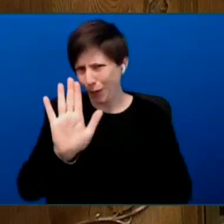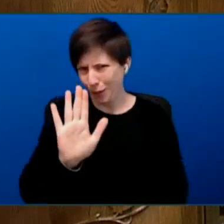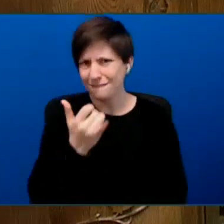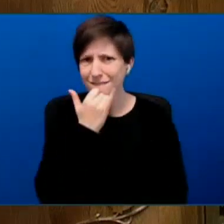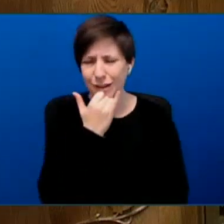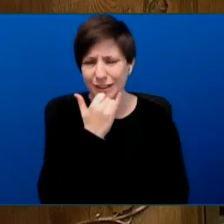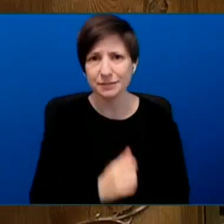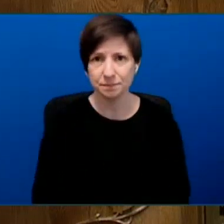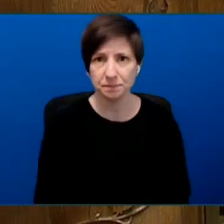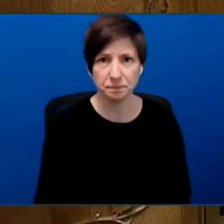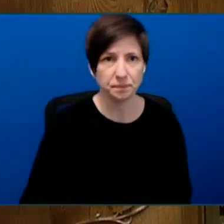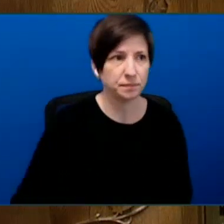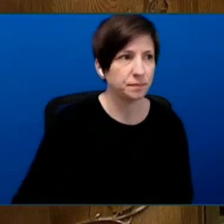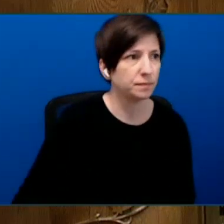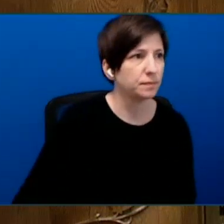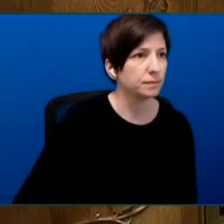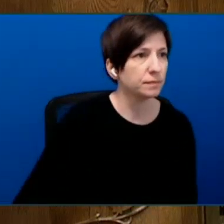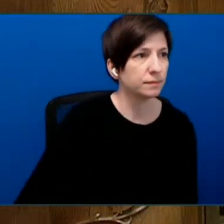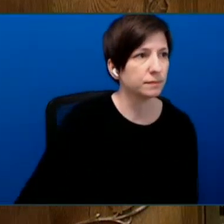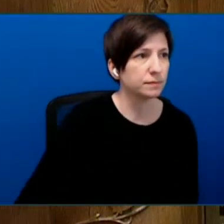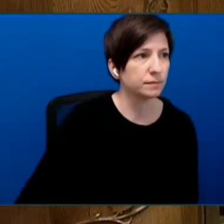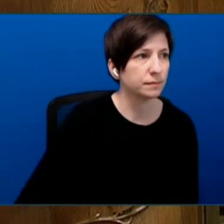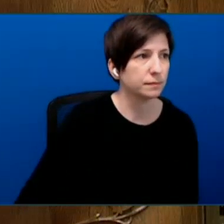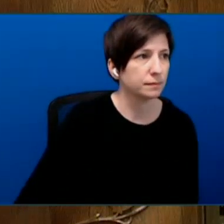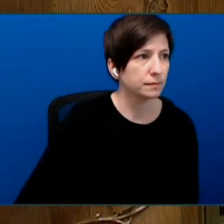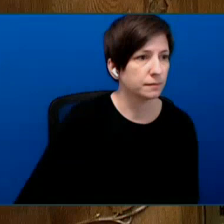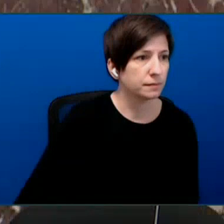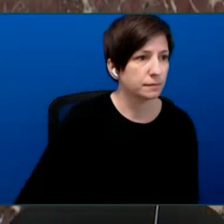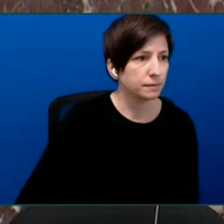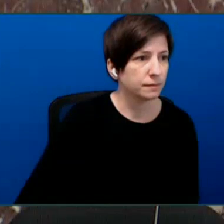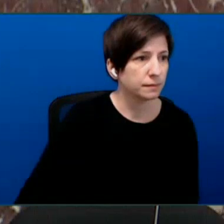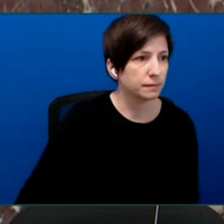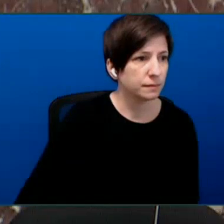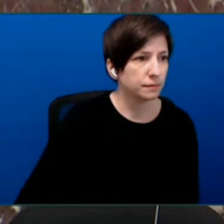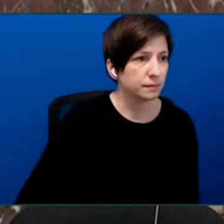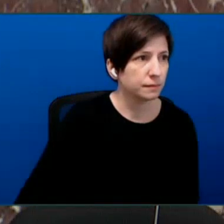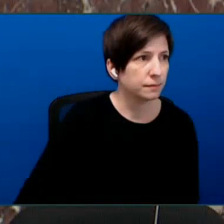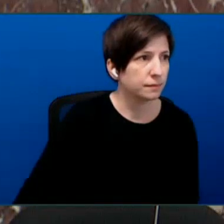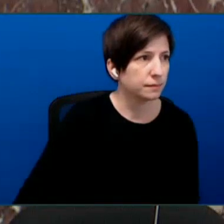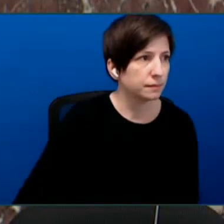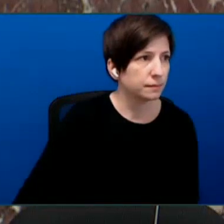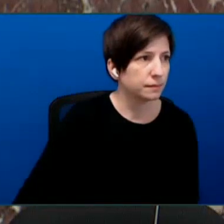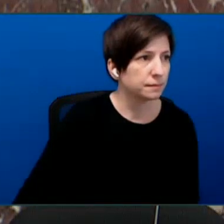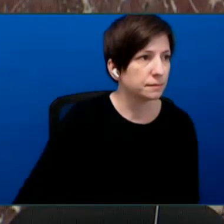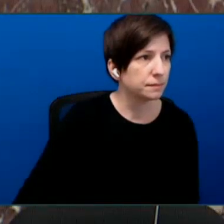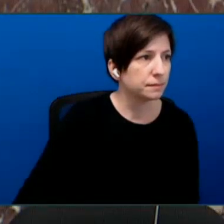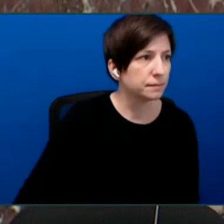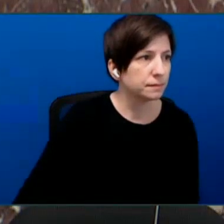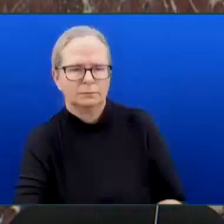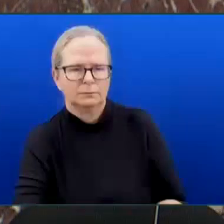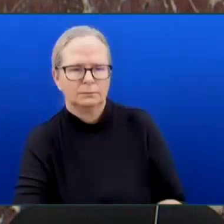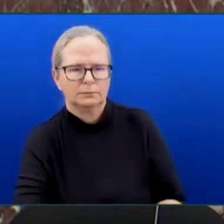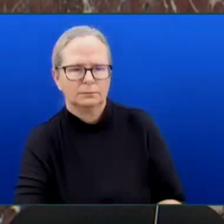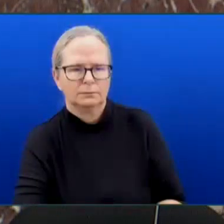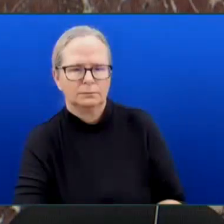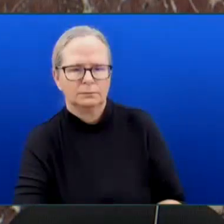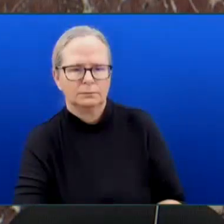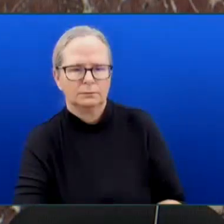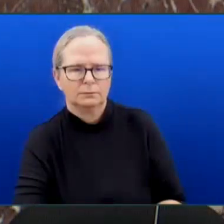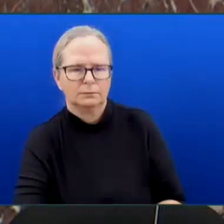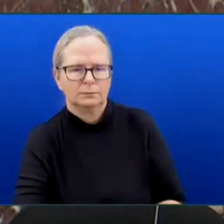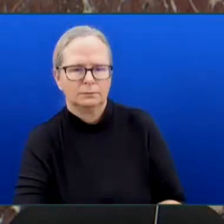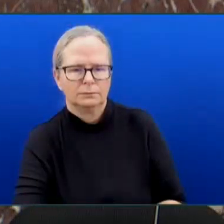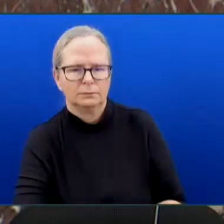Member Prince George Valemount, supplemental. Well, let me be clear with the Premier. What the Health Committee did discuss was how to try to keep people